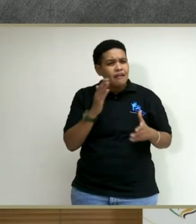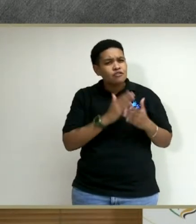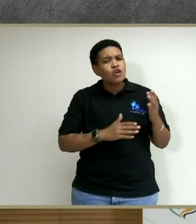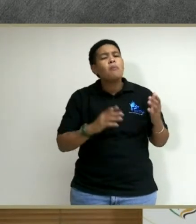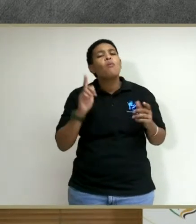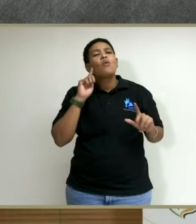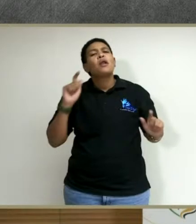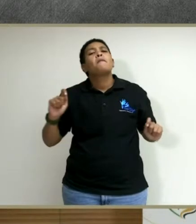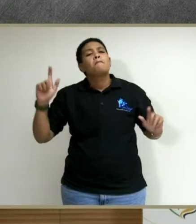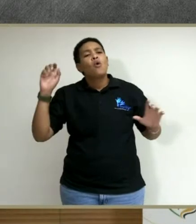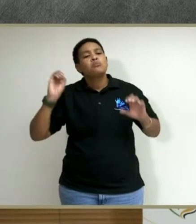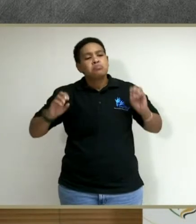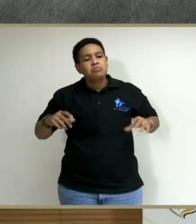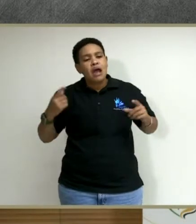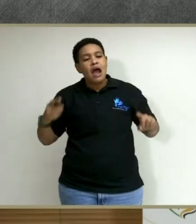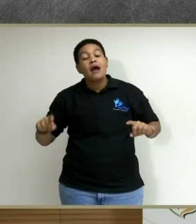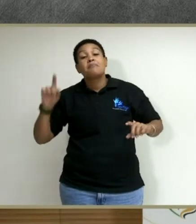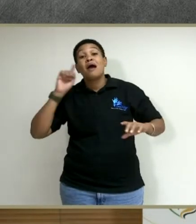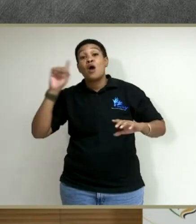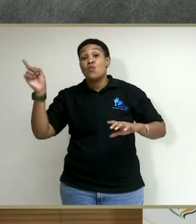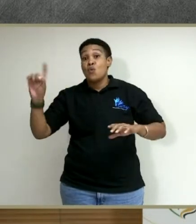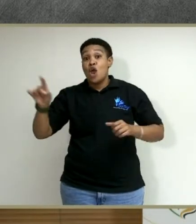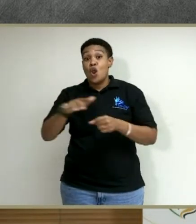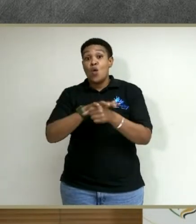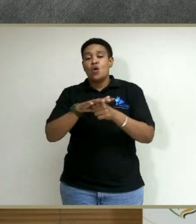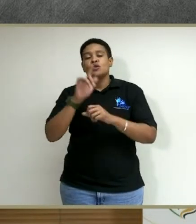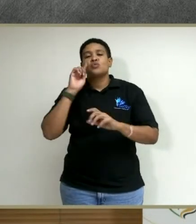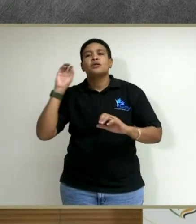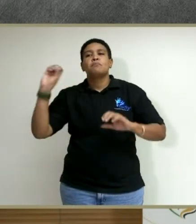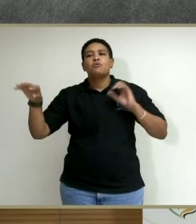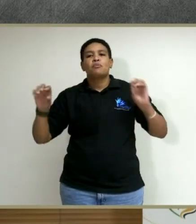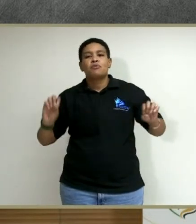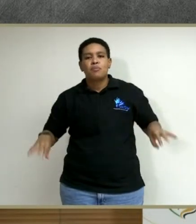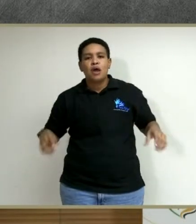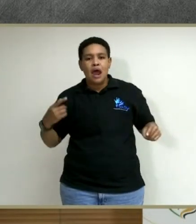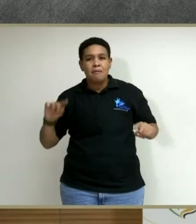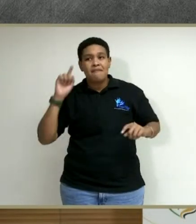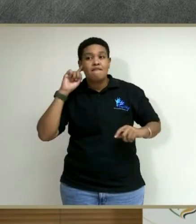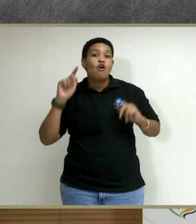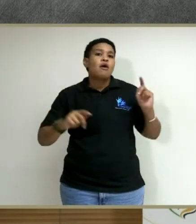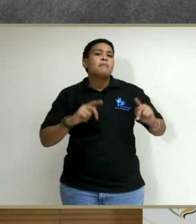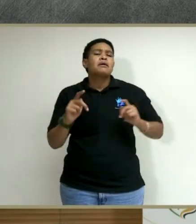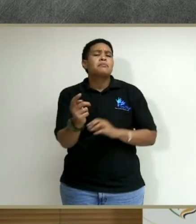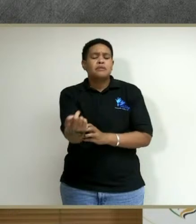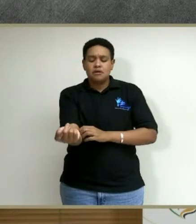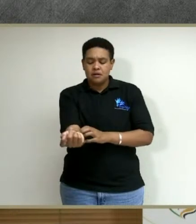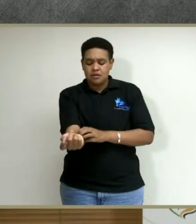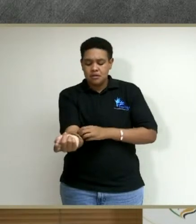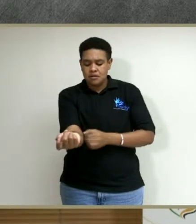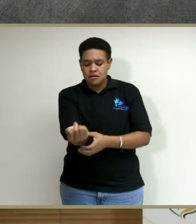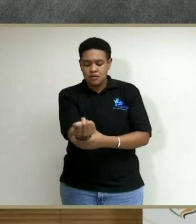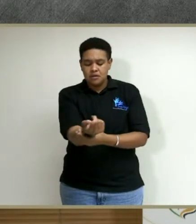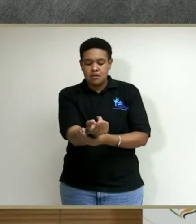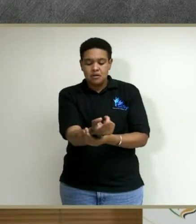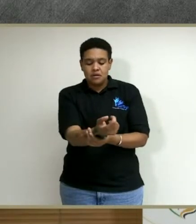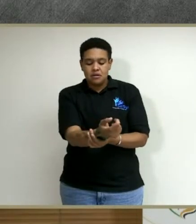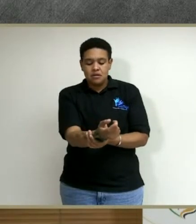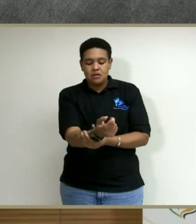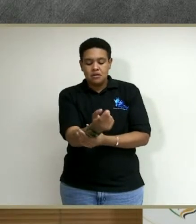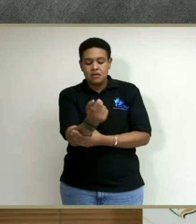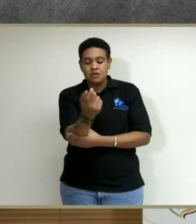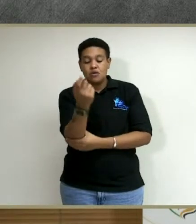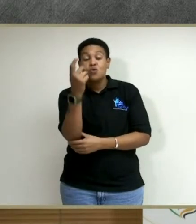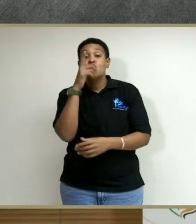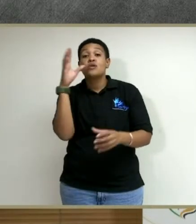posted, and the sites will also be posted. Now, for persons who are to participate in our